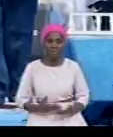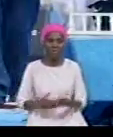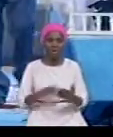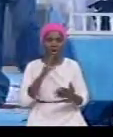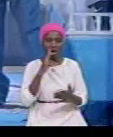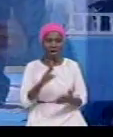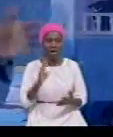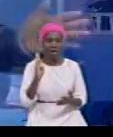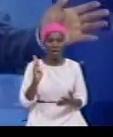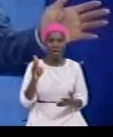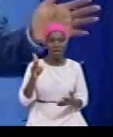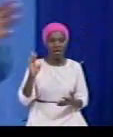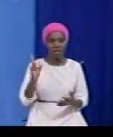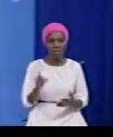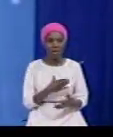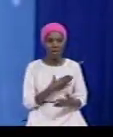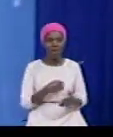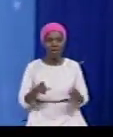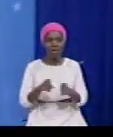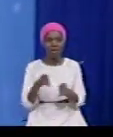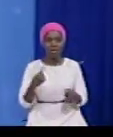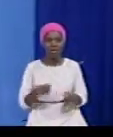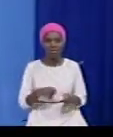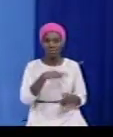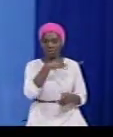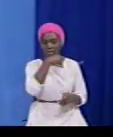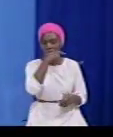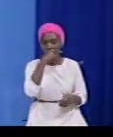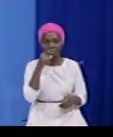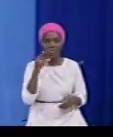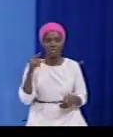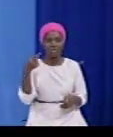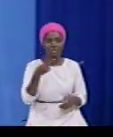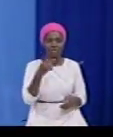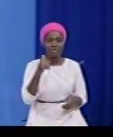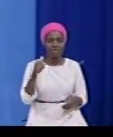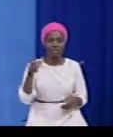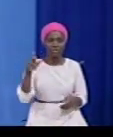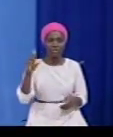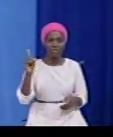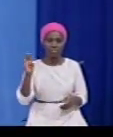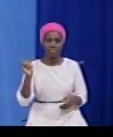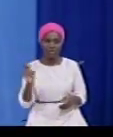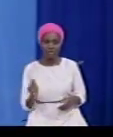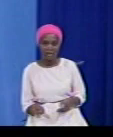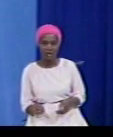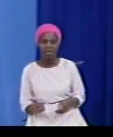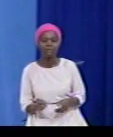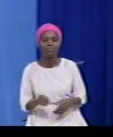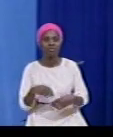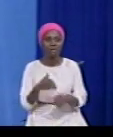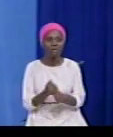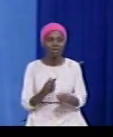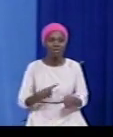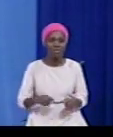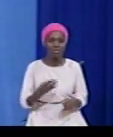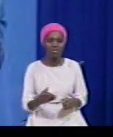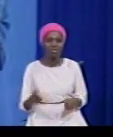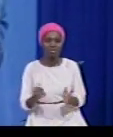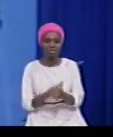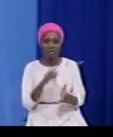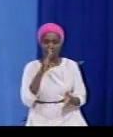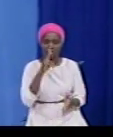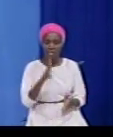causeth the things that are sown in it, to spring forth. So